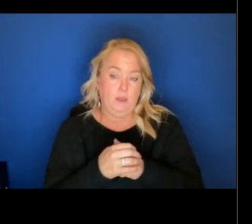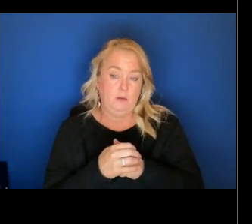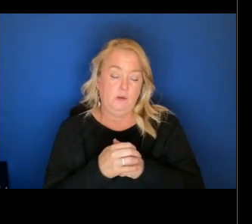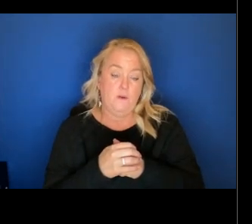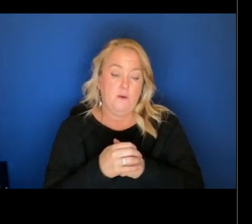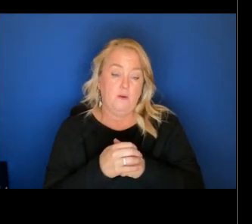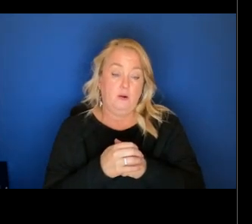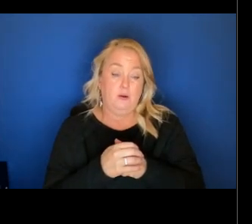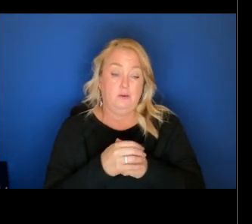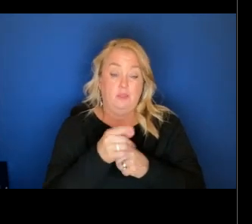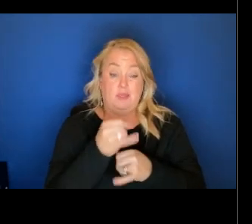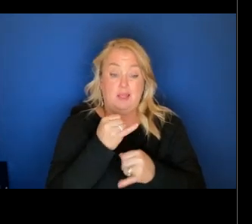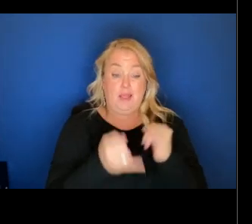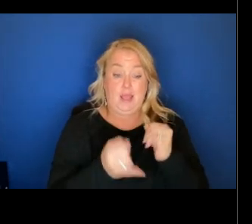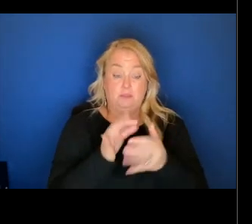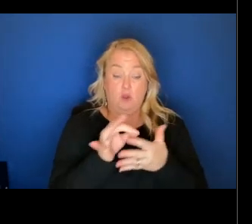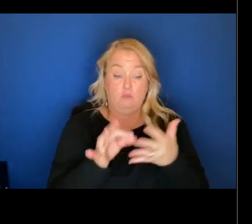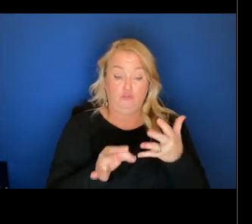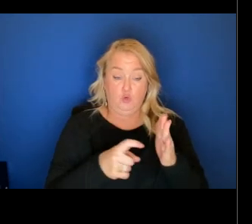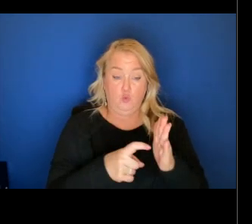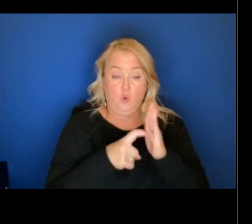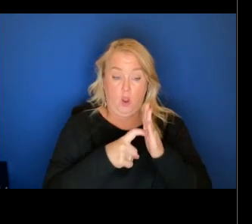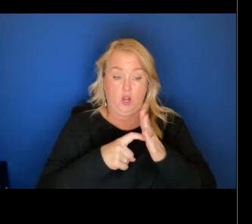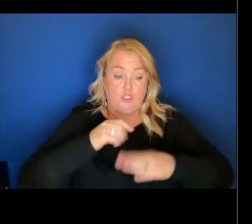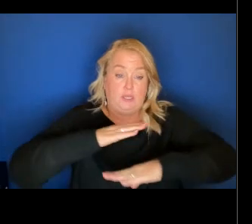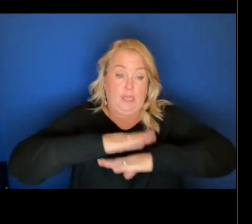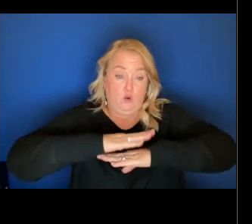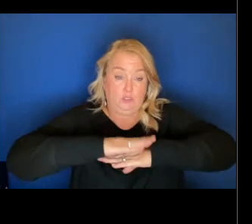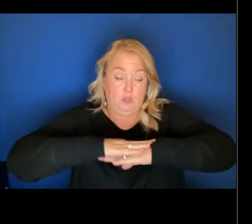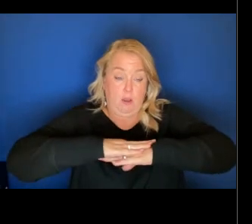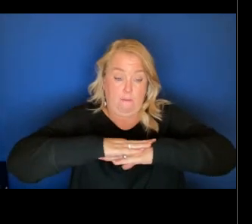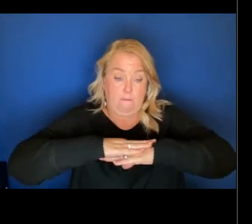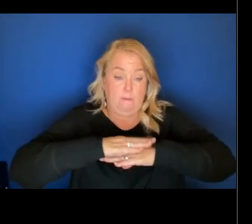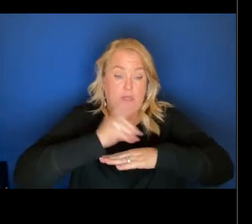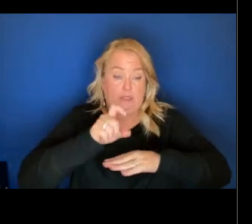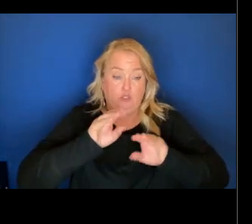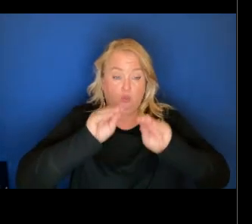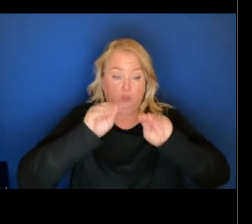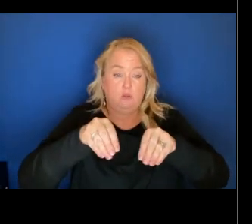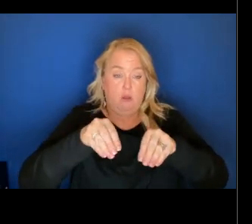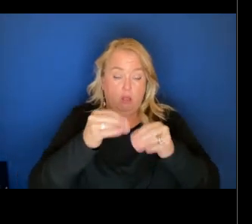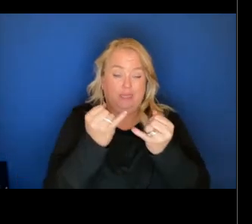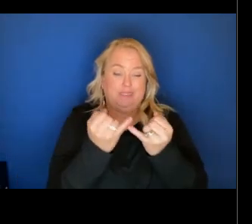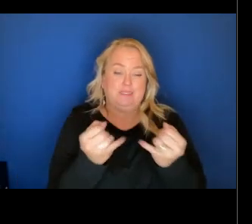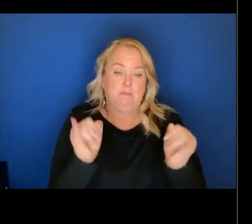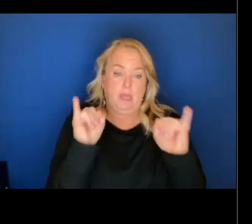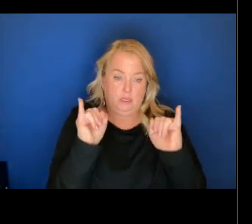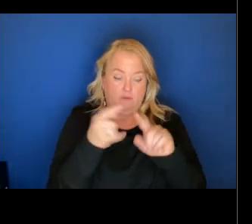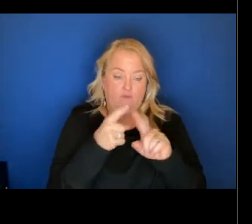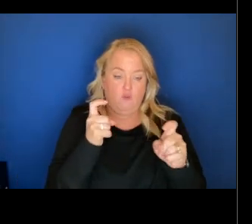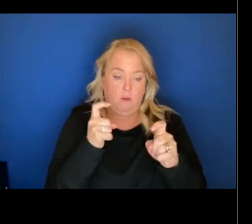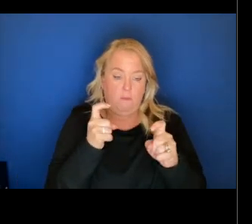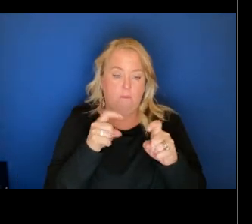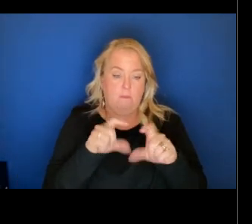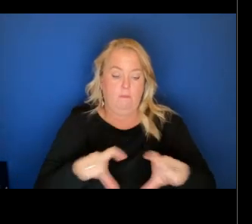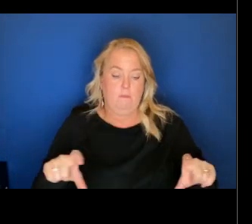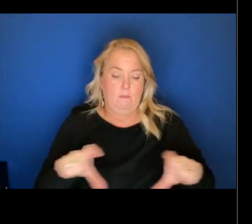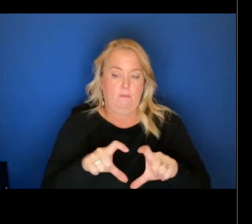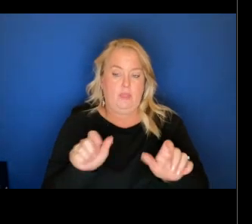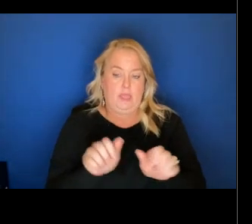This last option requires the counter to be installed independent of the base